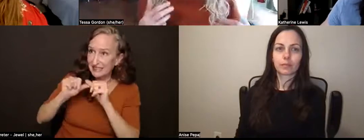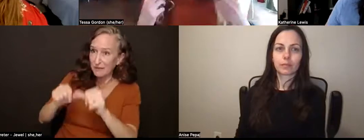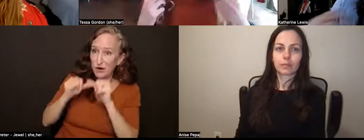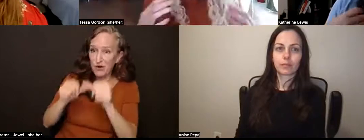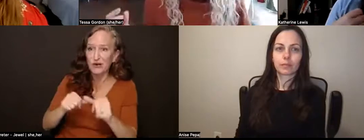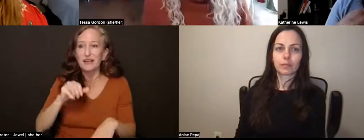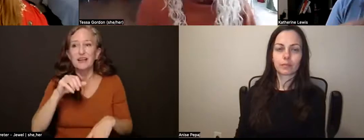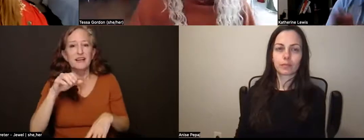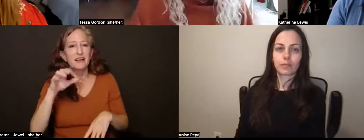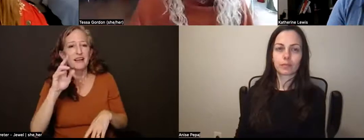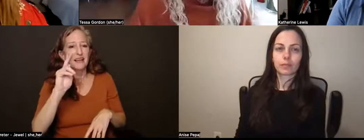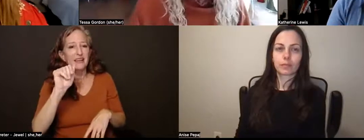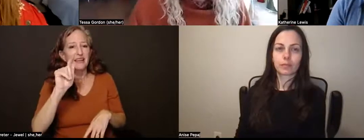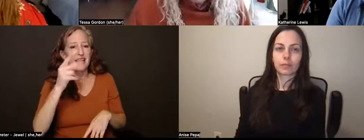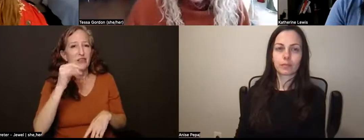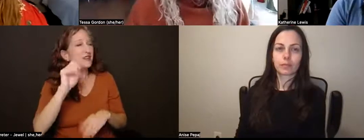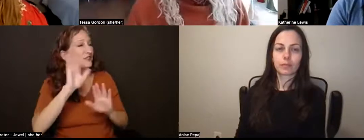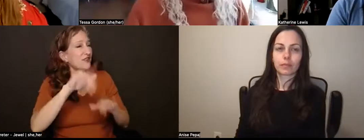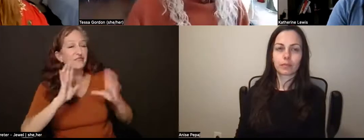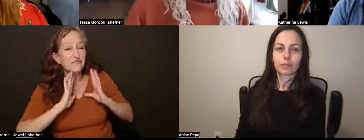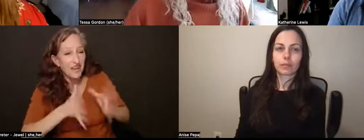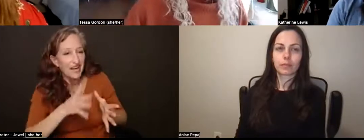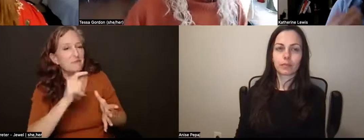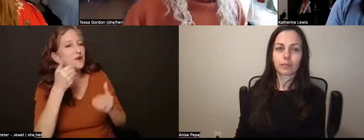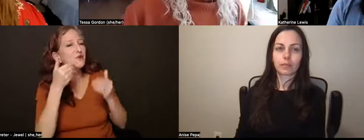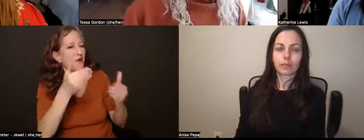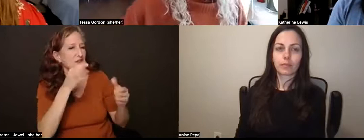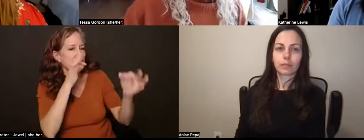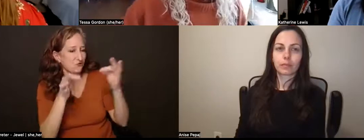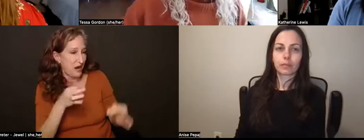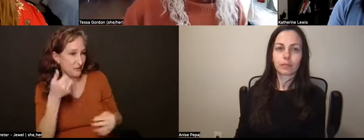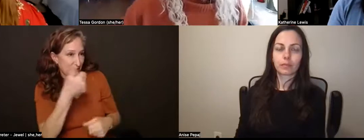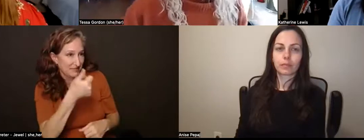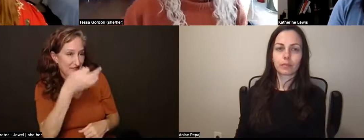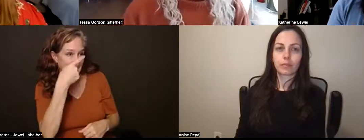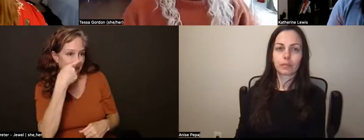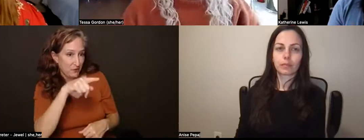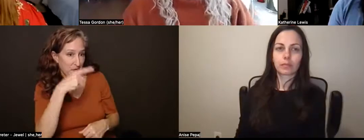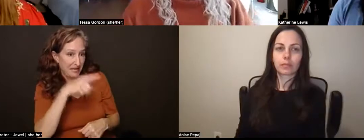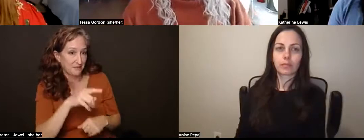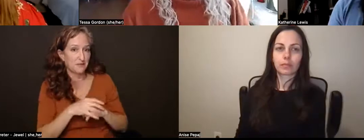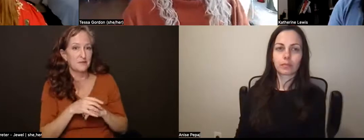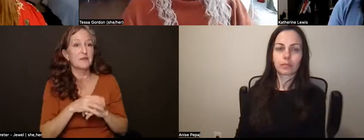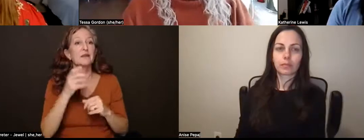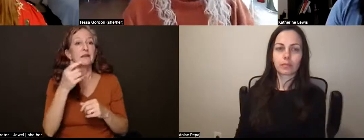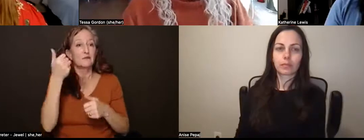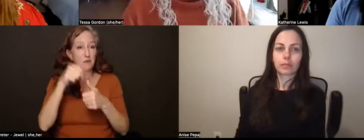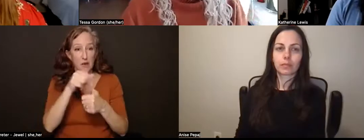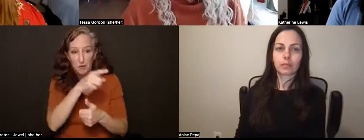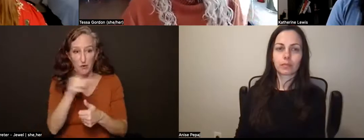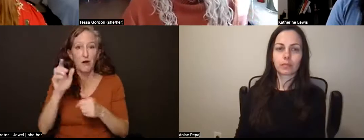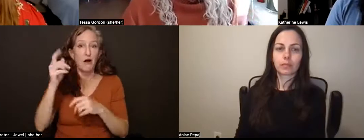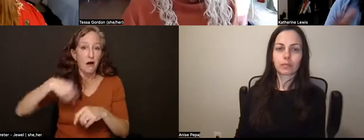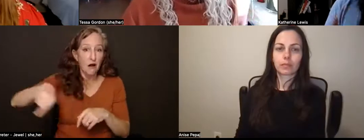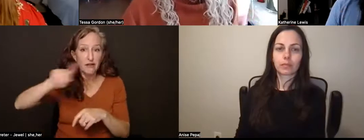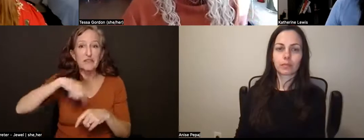Tessa, no, curly hair. You forgot your visual description. If you wouldn't mind adding it right before you answer this question, that would be very